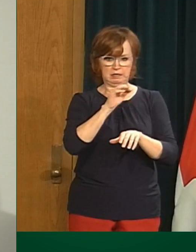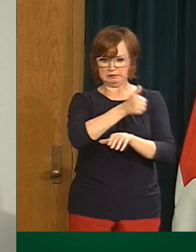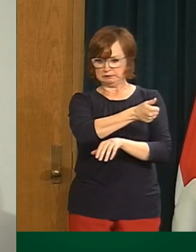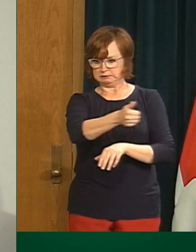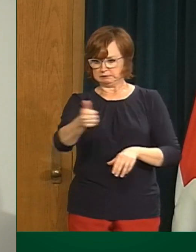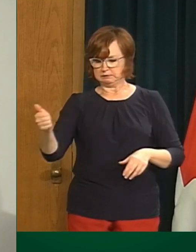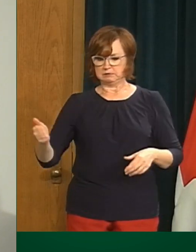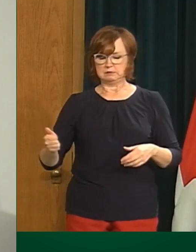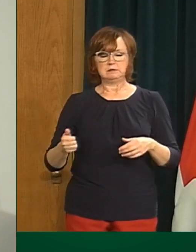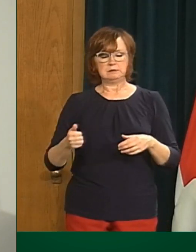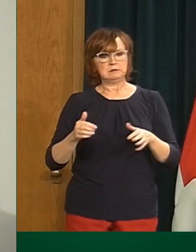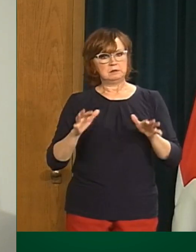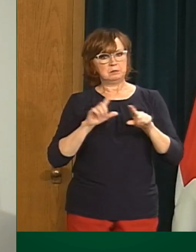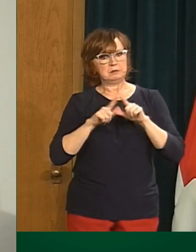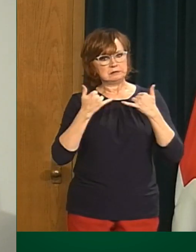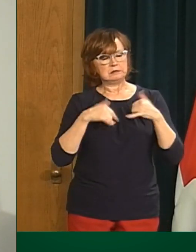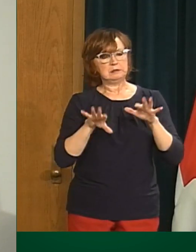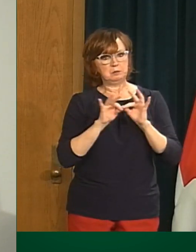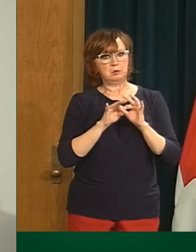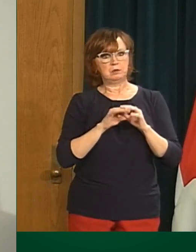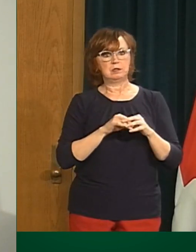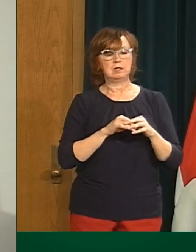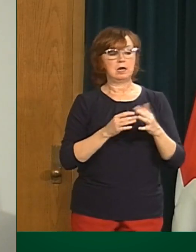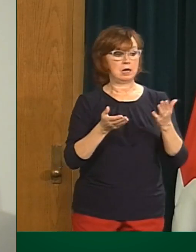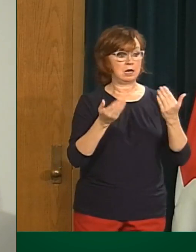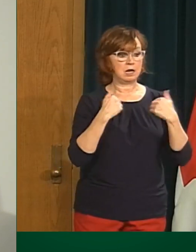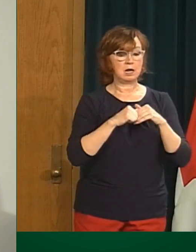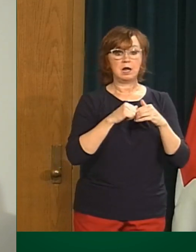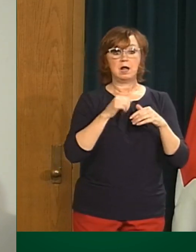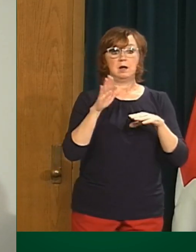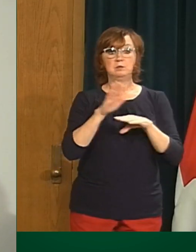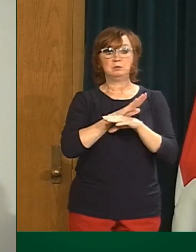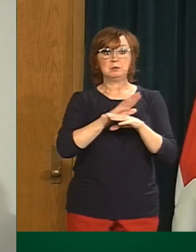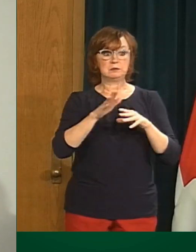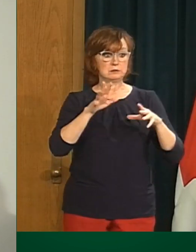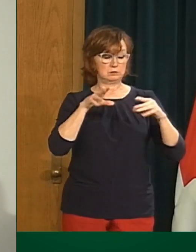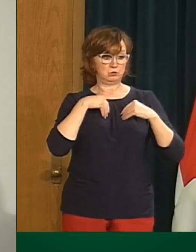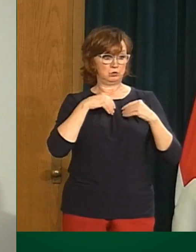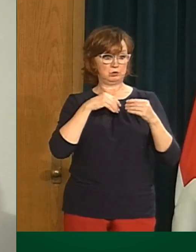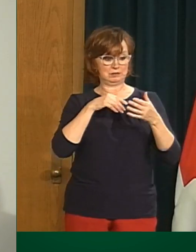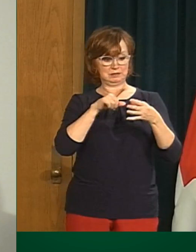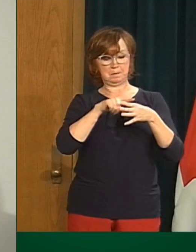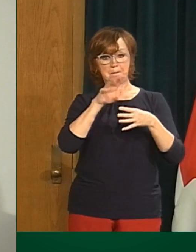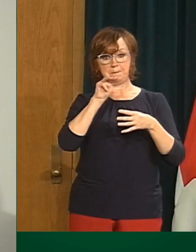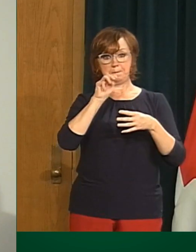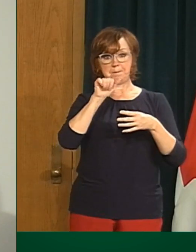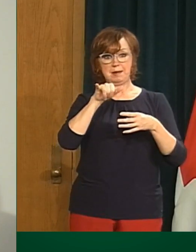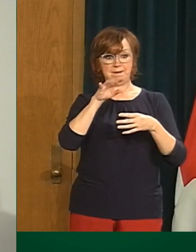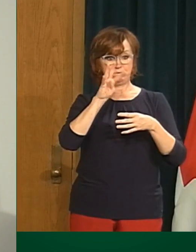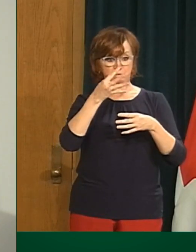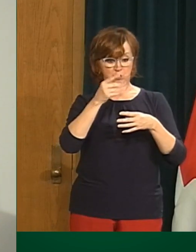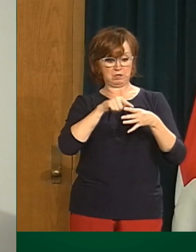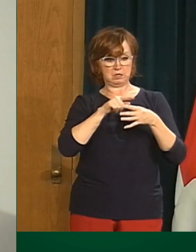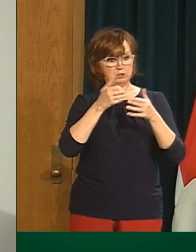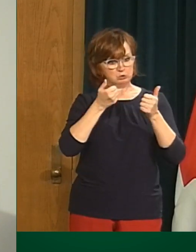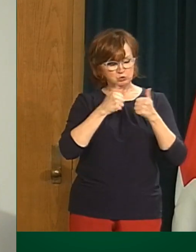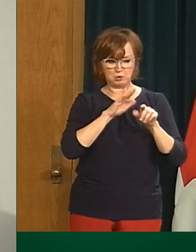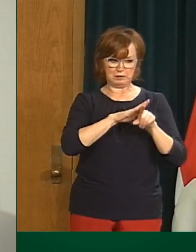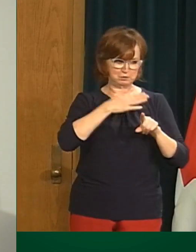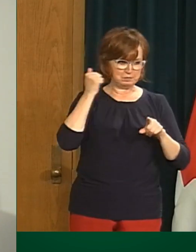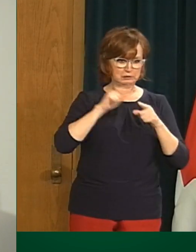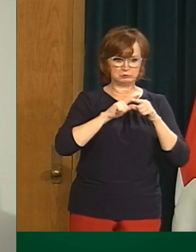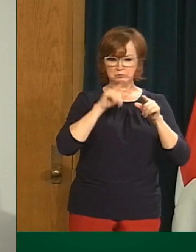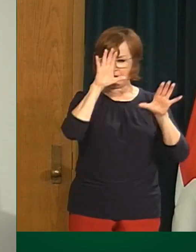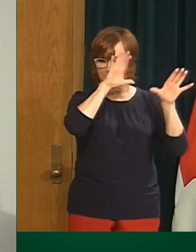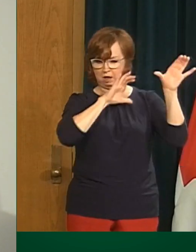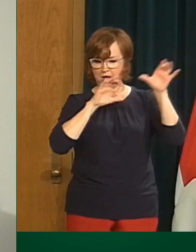1, it is important that those service providers work to arrange their own PPE. The PPE that